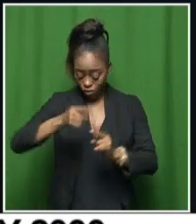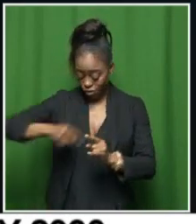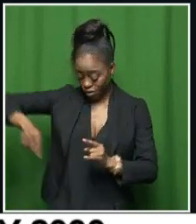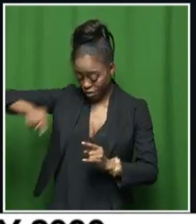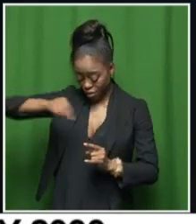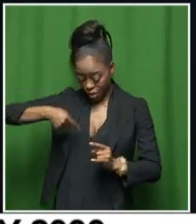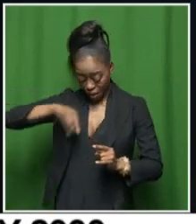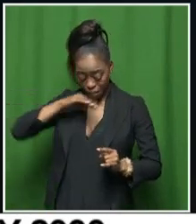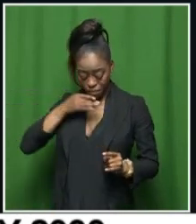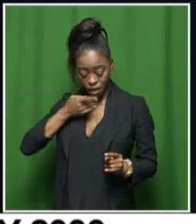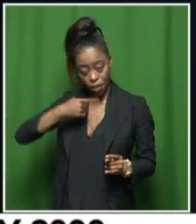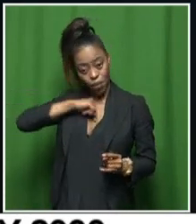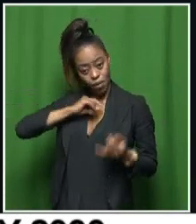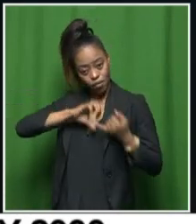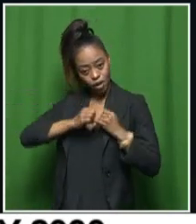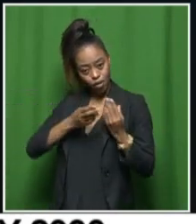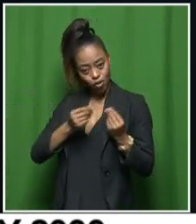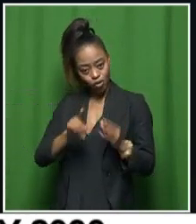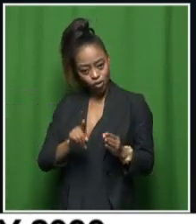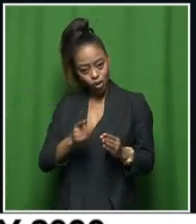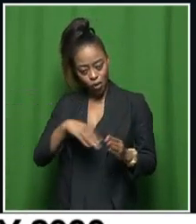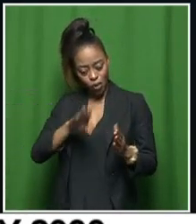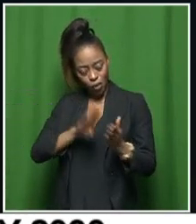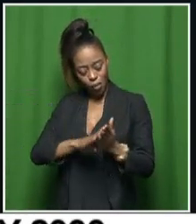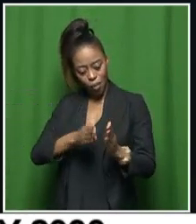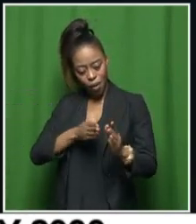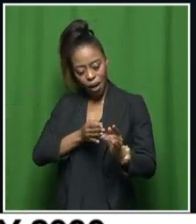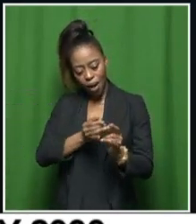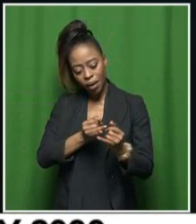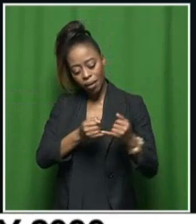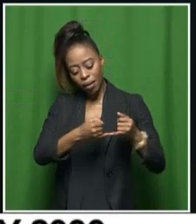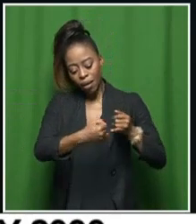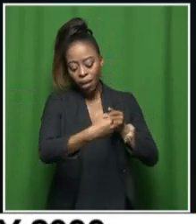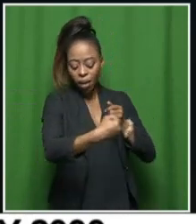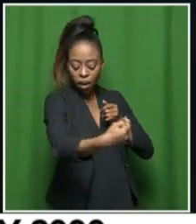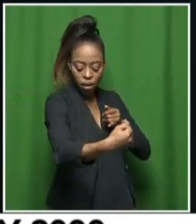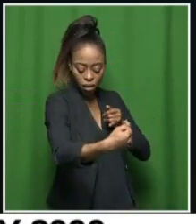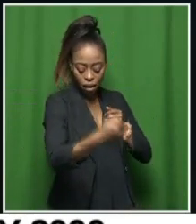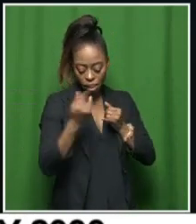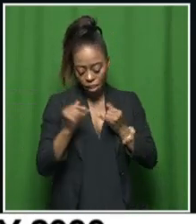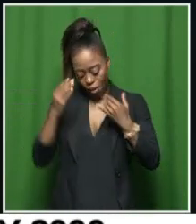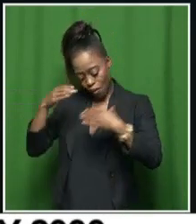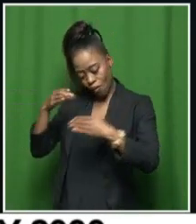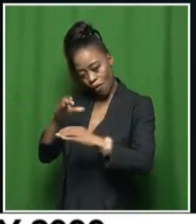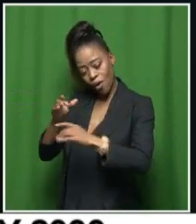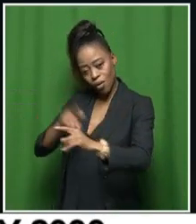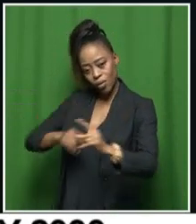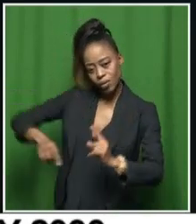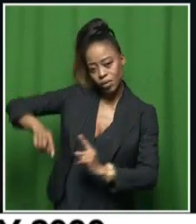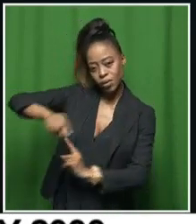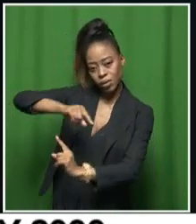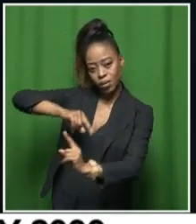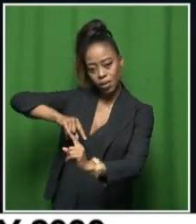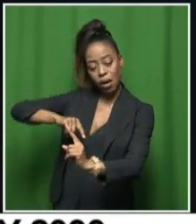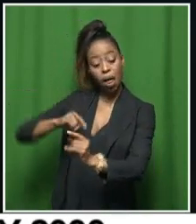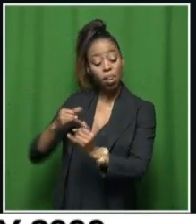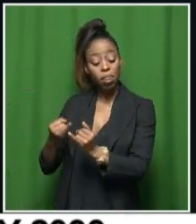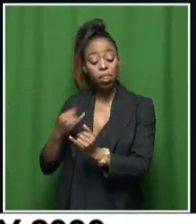as an organization, moving from a linear economy to a circular economy. Dillion has a